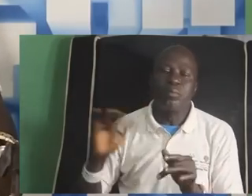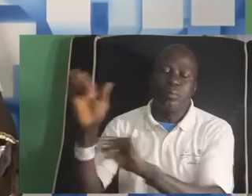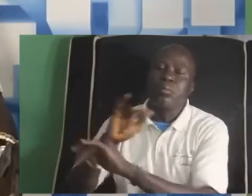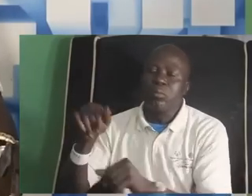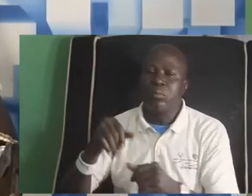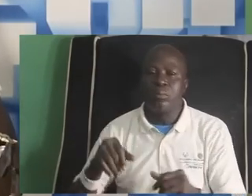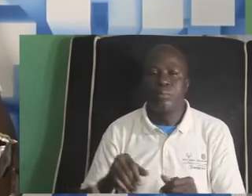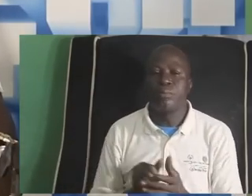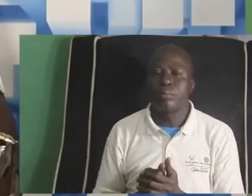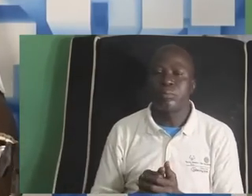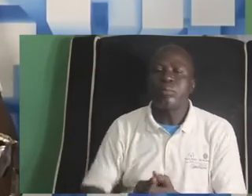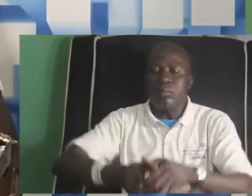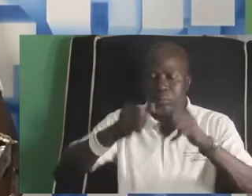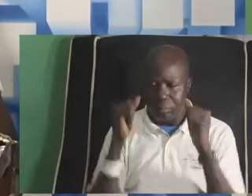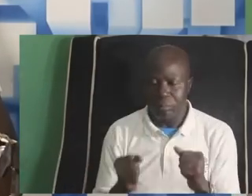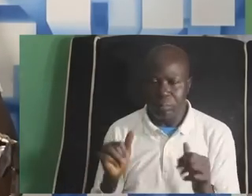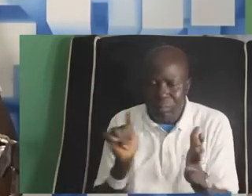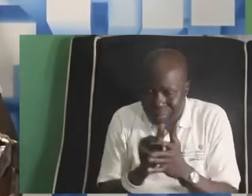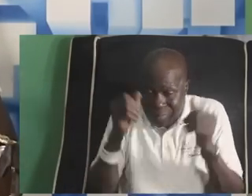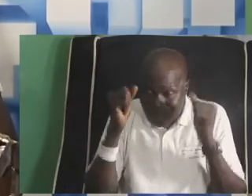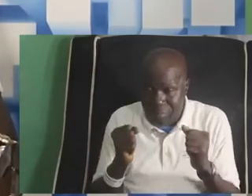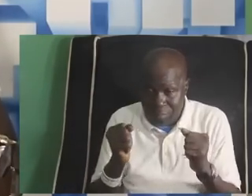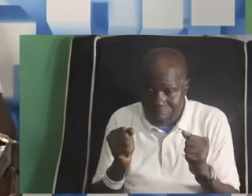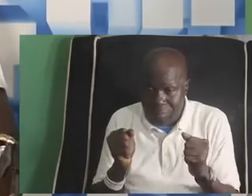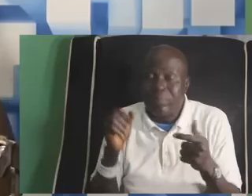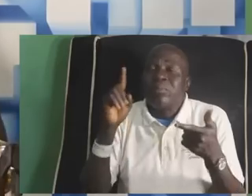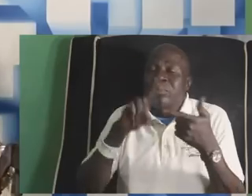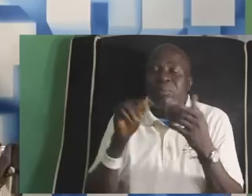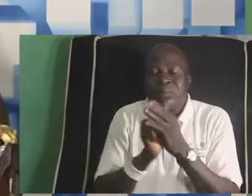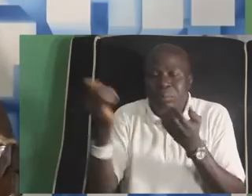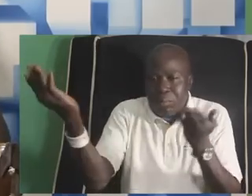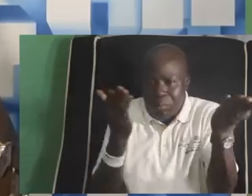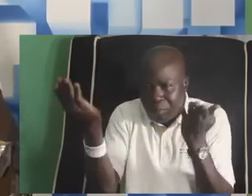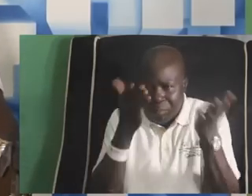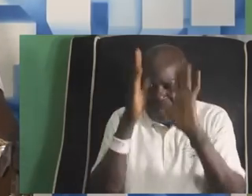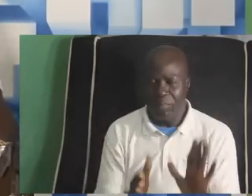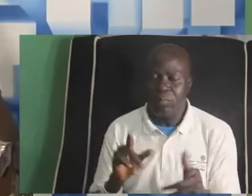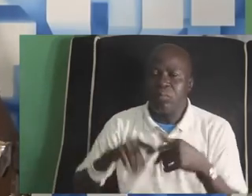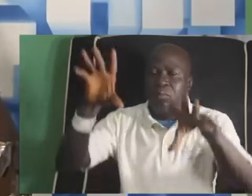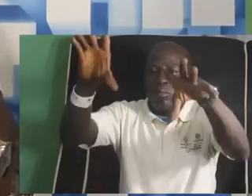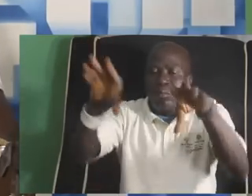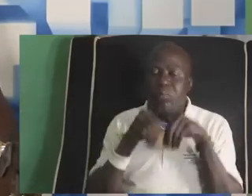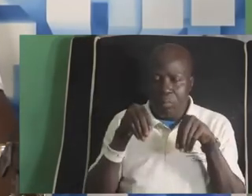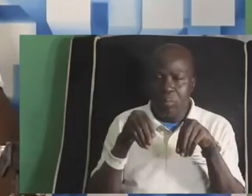Jesus. Obtain mercy. That's the power. That made the maid to receive